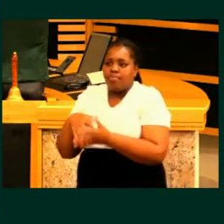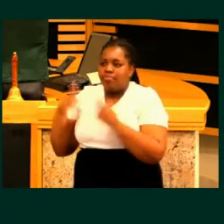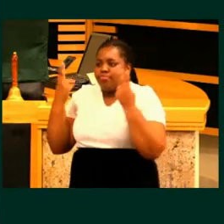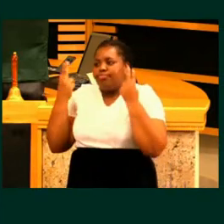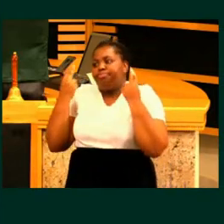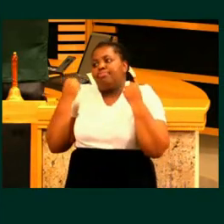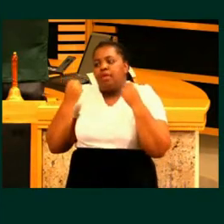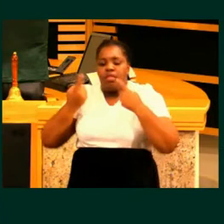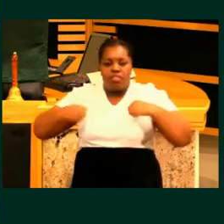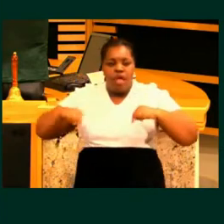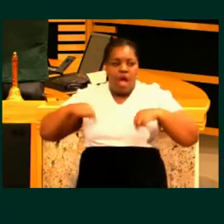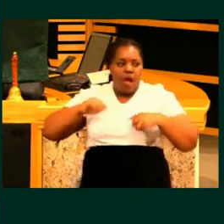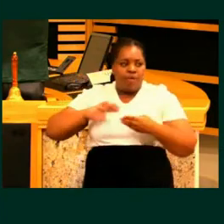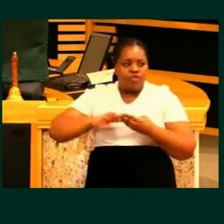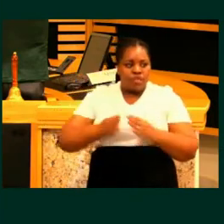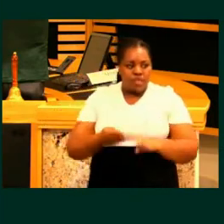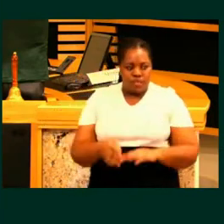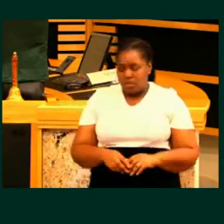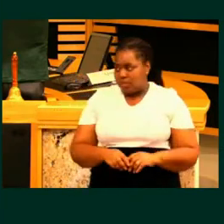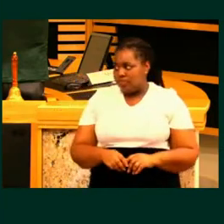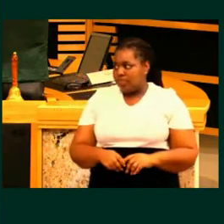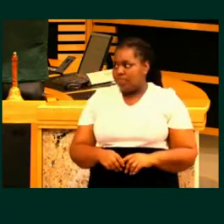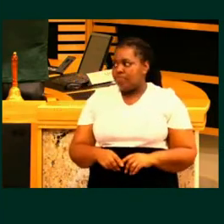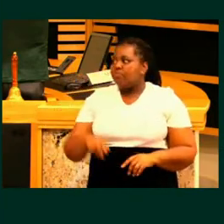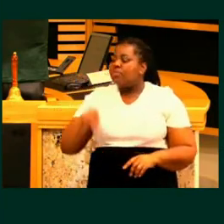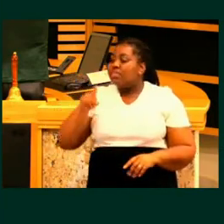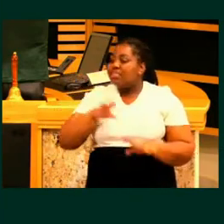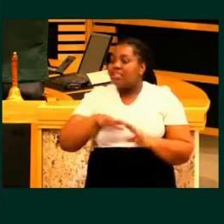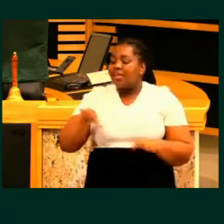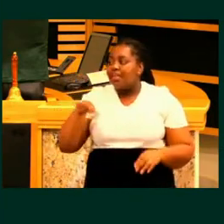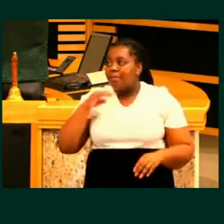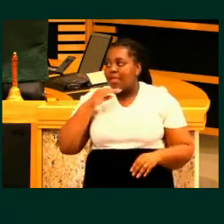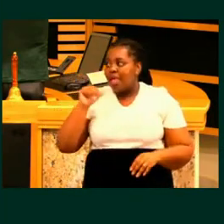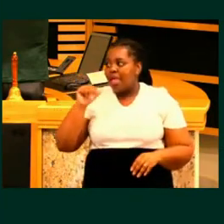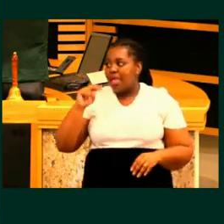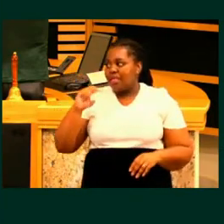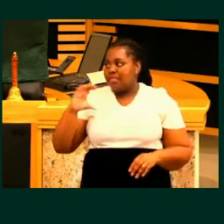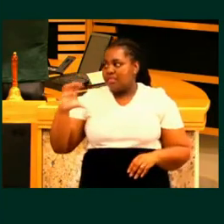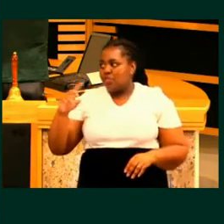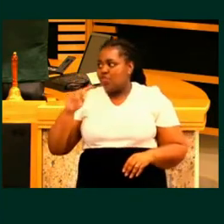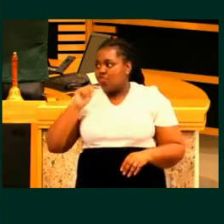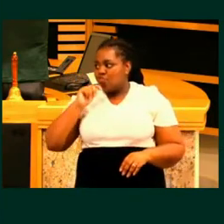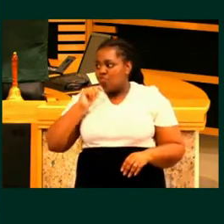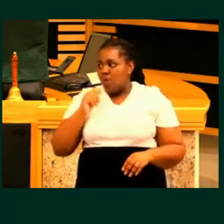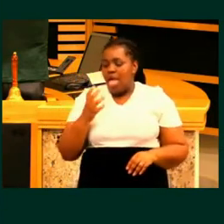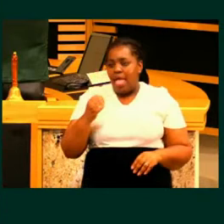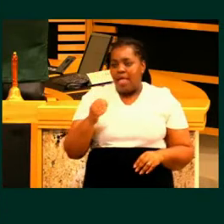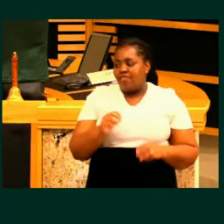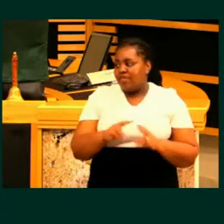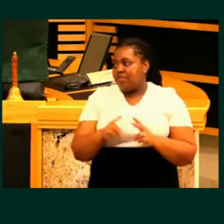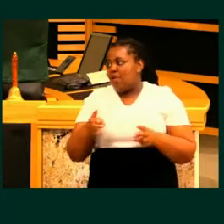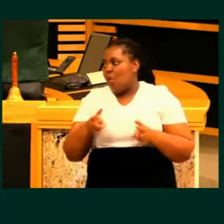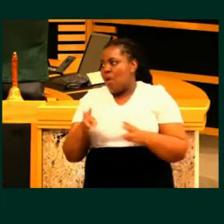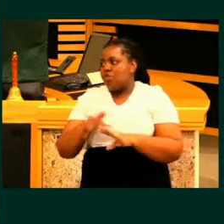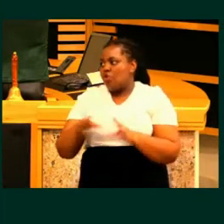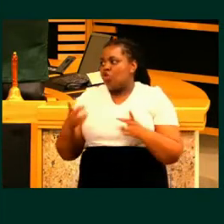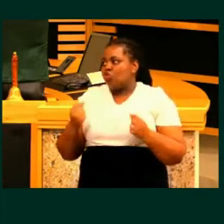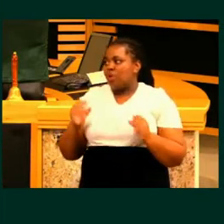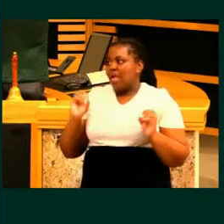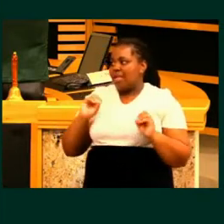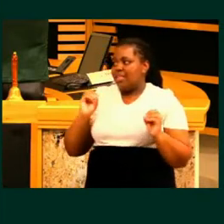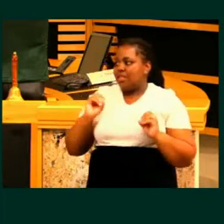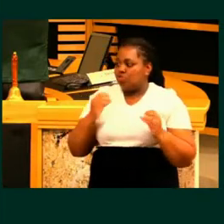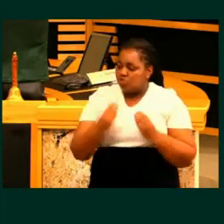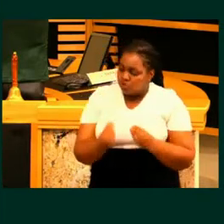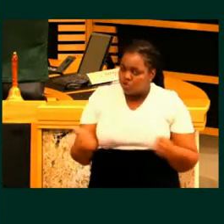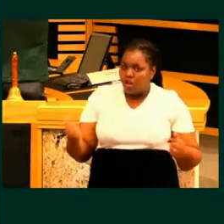societies this therefore does not mean that the ANC government through various ways is not doing anything in addressing